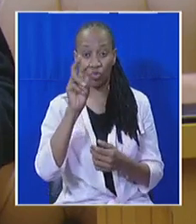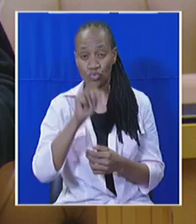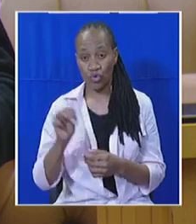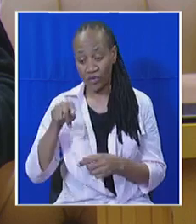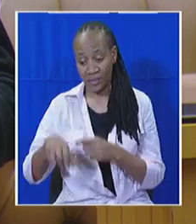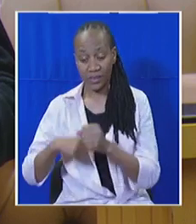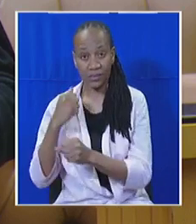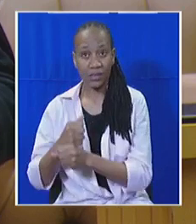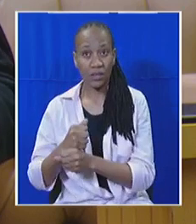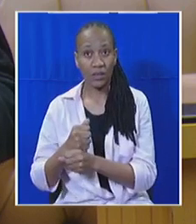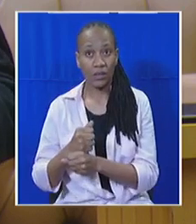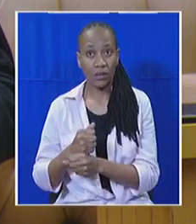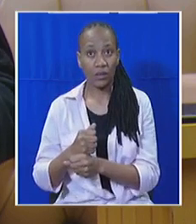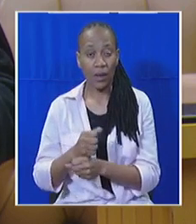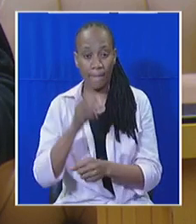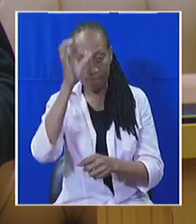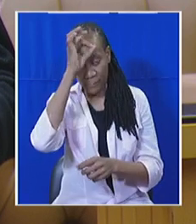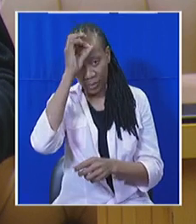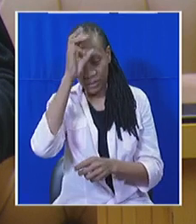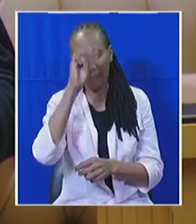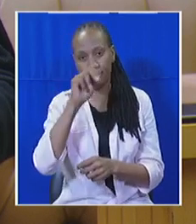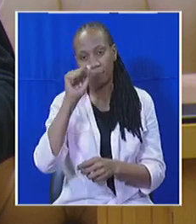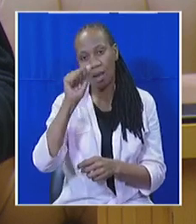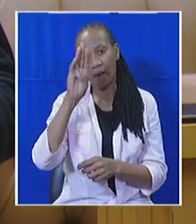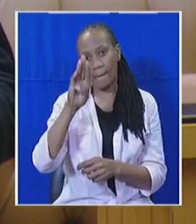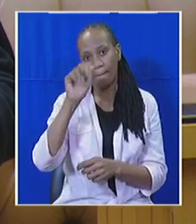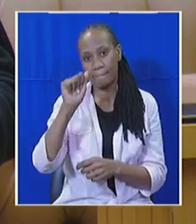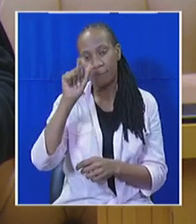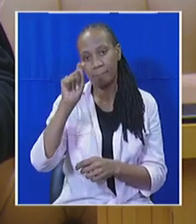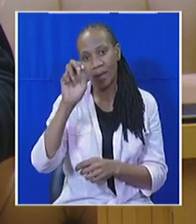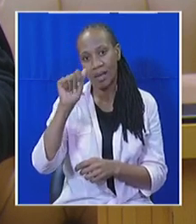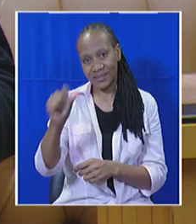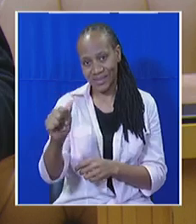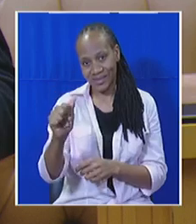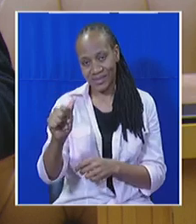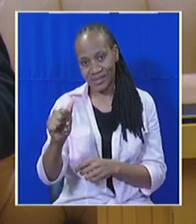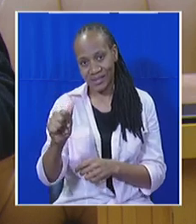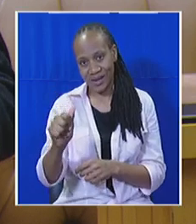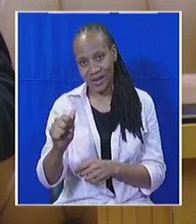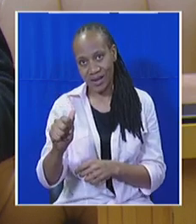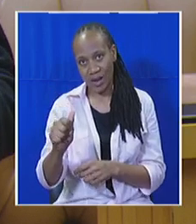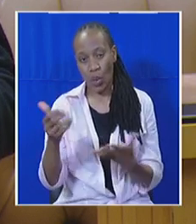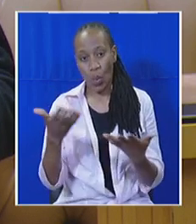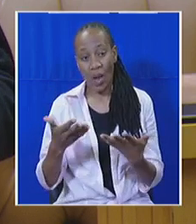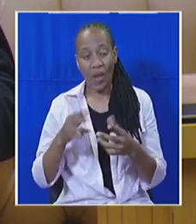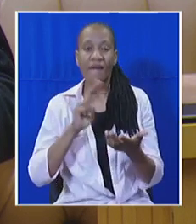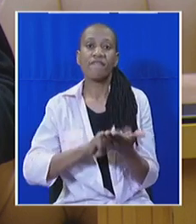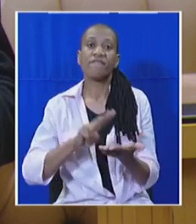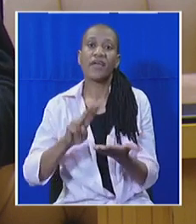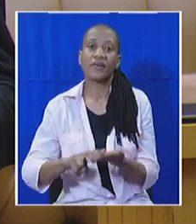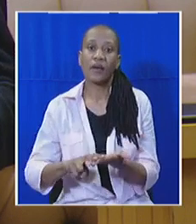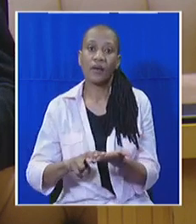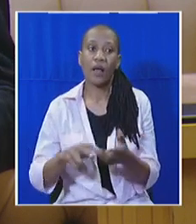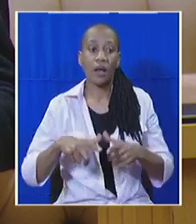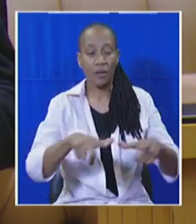2015, Warrant Officer Thomas Mabada, who was stationed at the Siloam police station close to Thohoyandou in the Limpopo